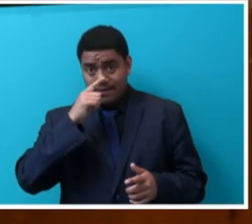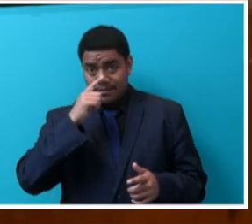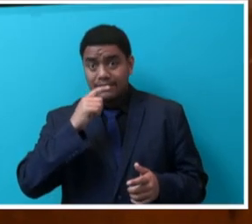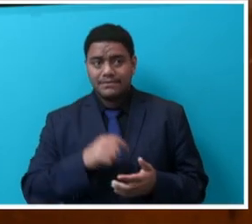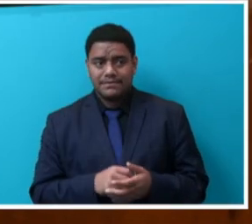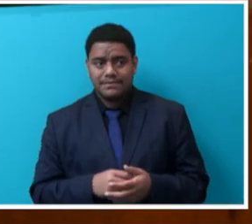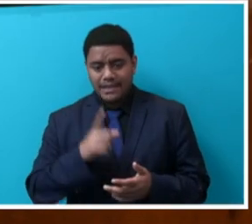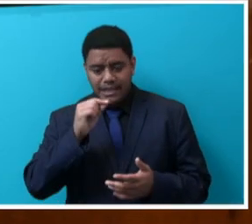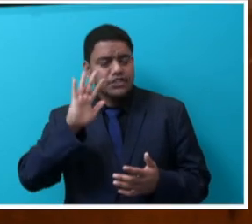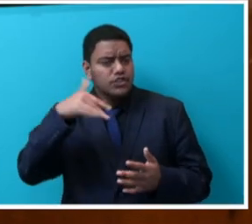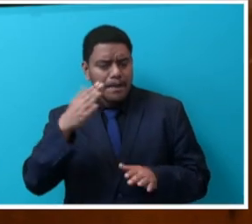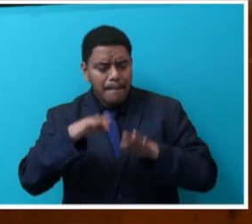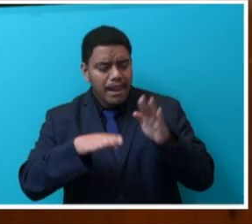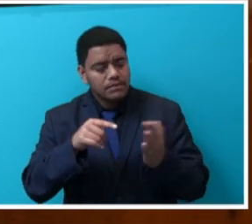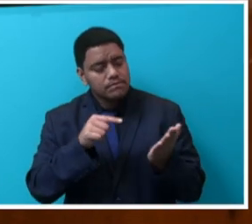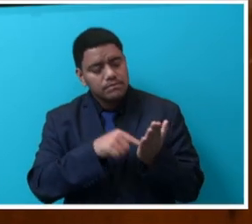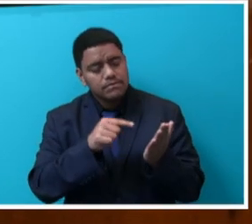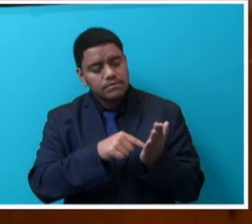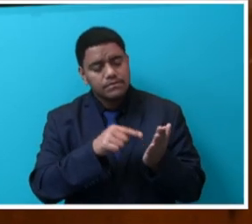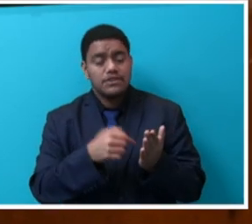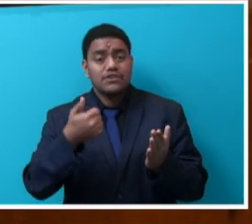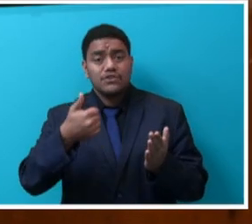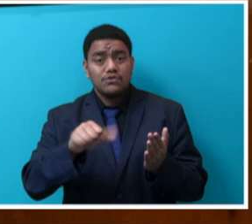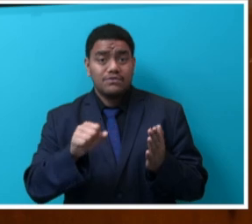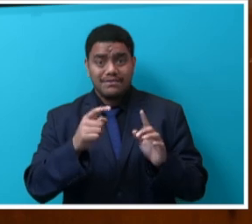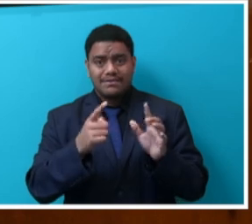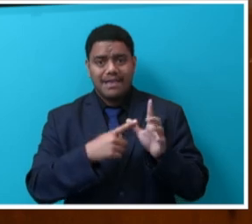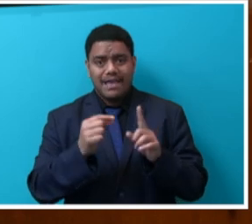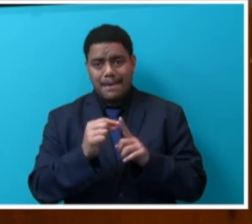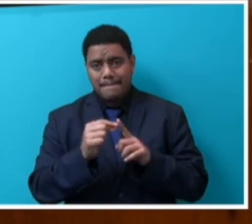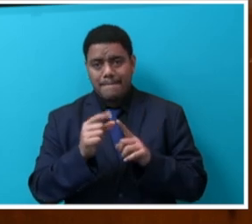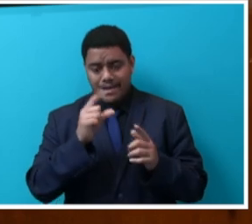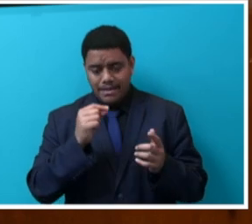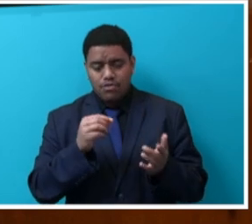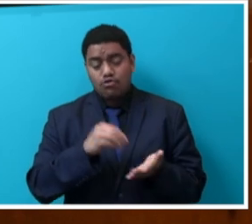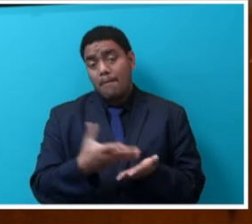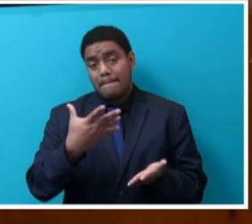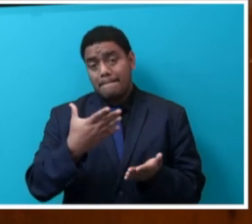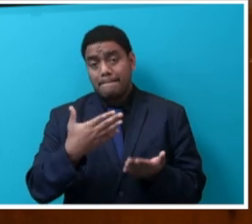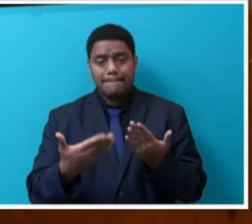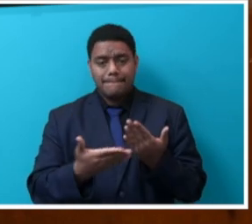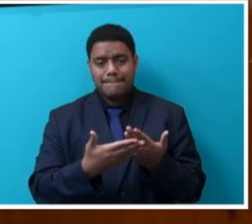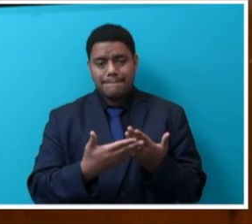check balances, top-up cards using the NFC, near-field communications,